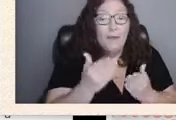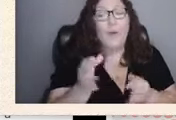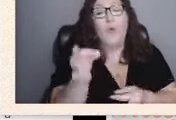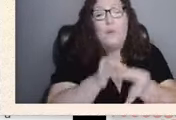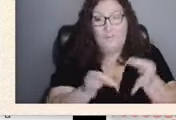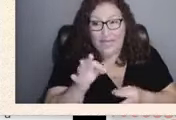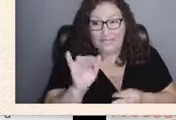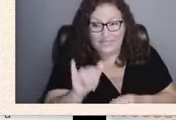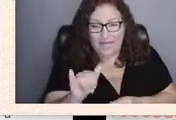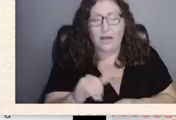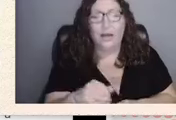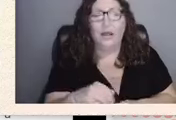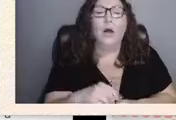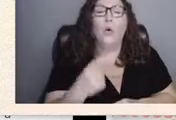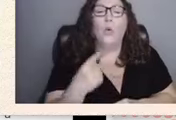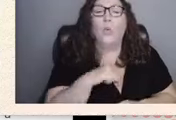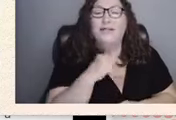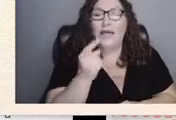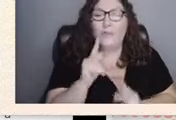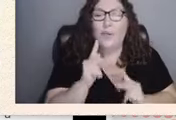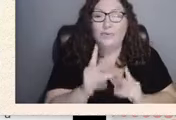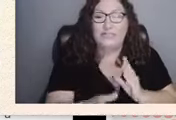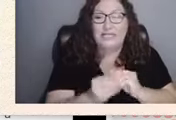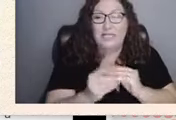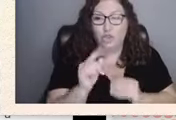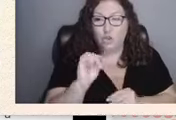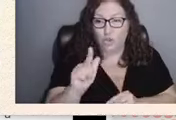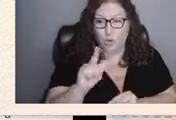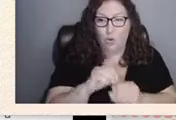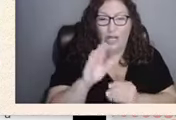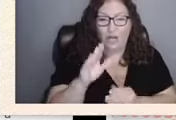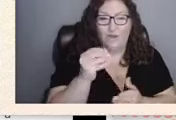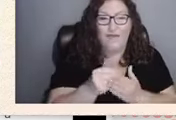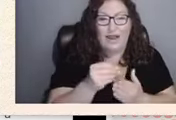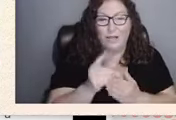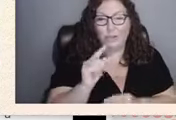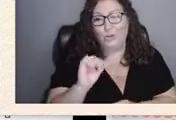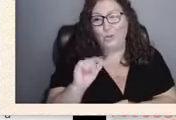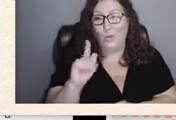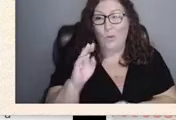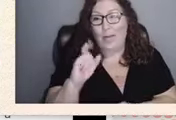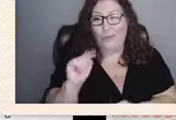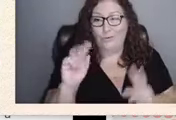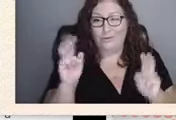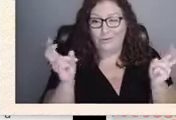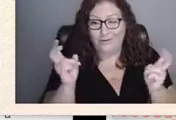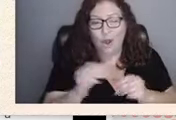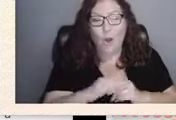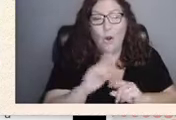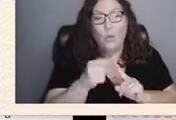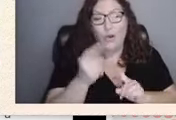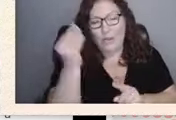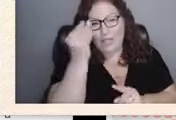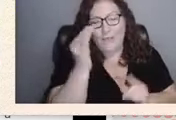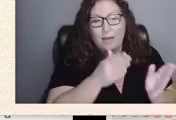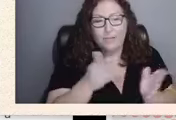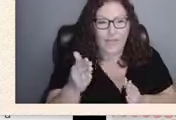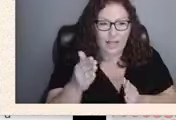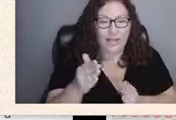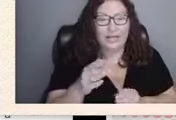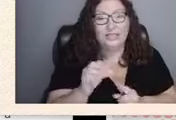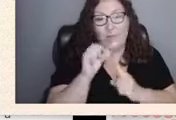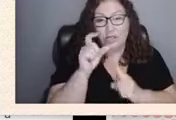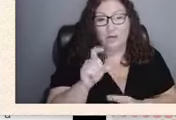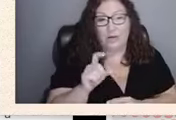usually tell people it's an additional tool in your financial tool belt. So when you're thinking of planning or special needs planning is